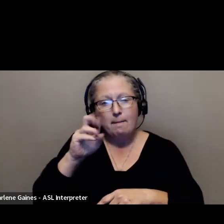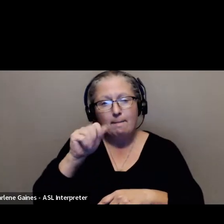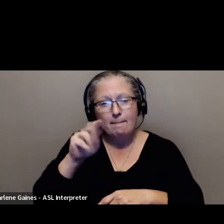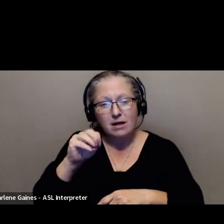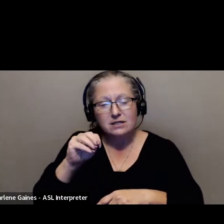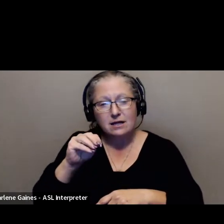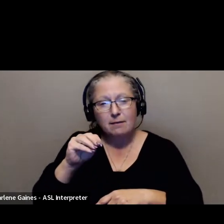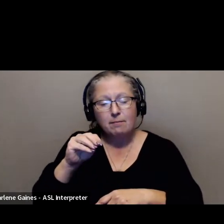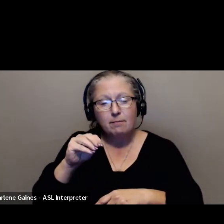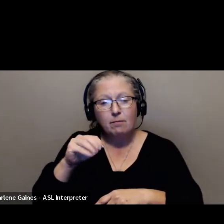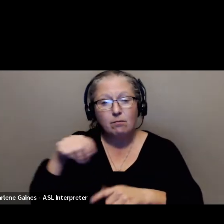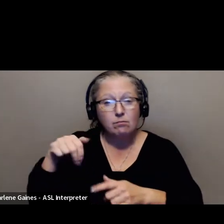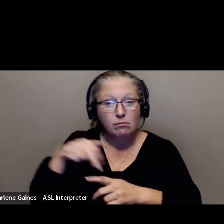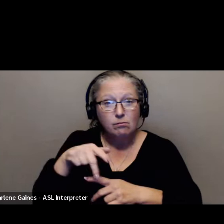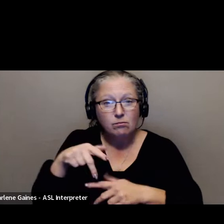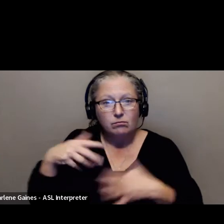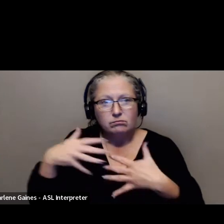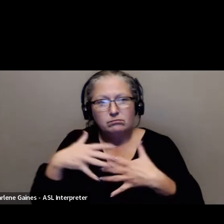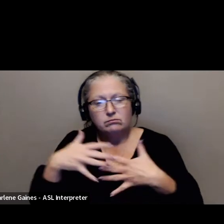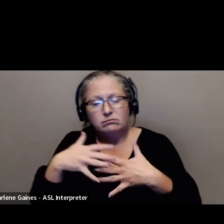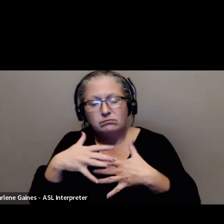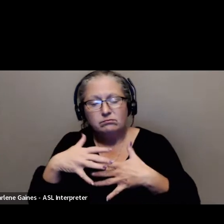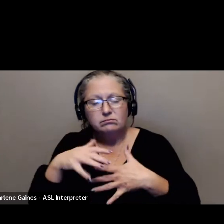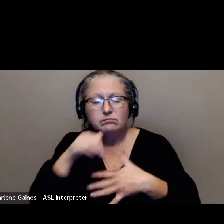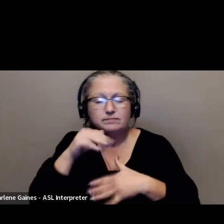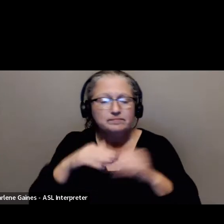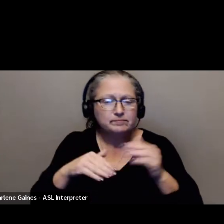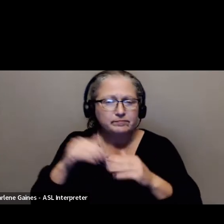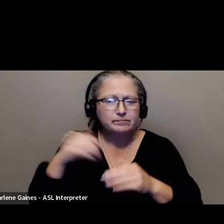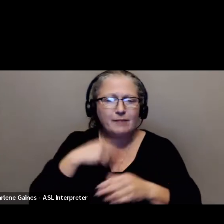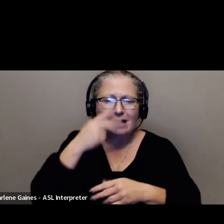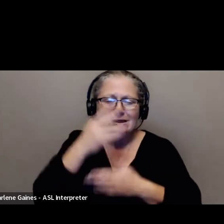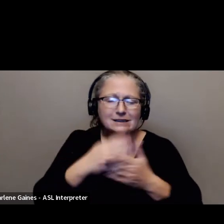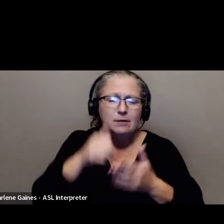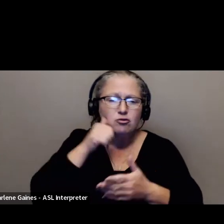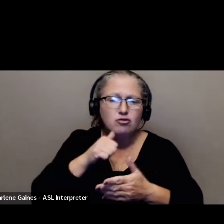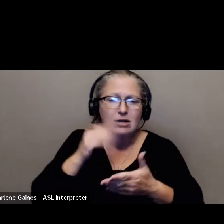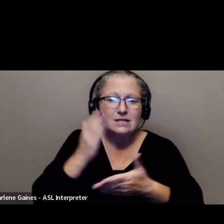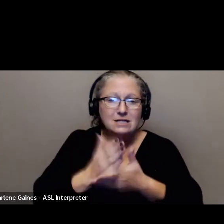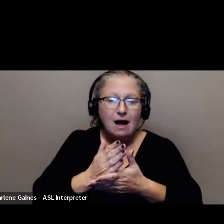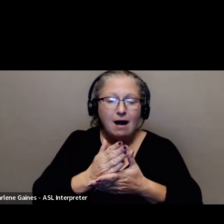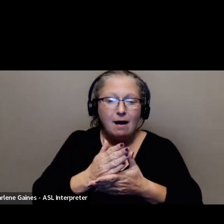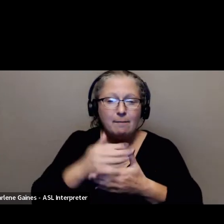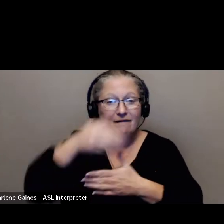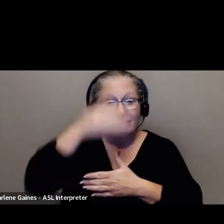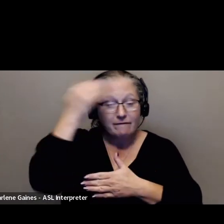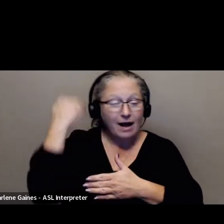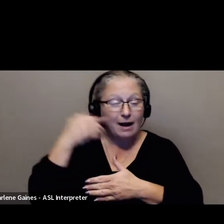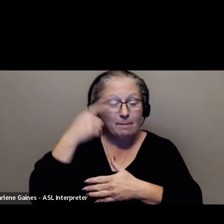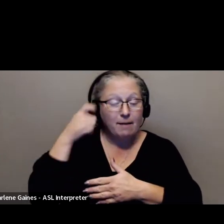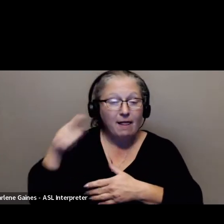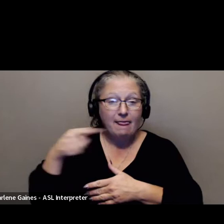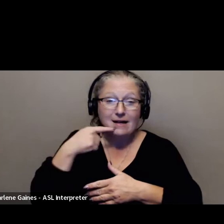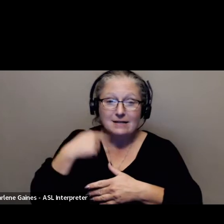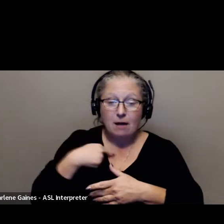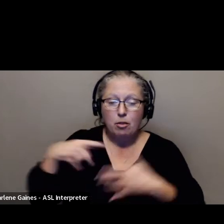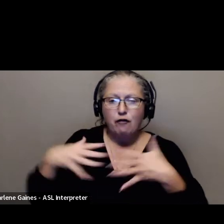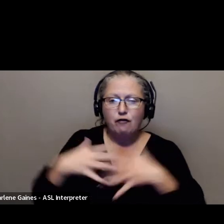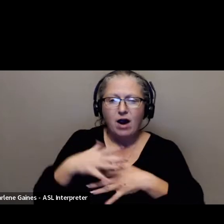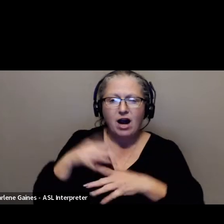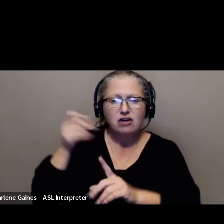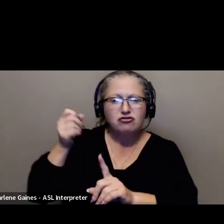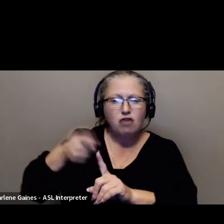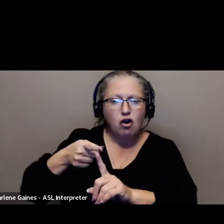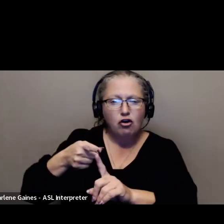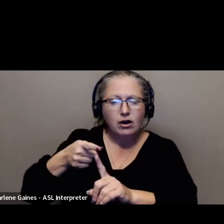halls clearly tense and afraid. I see some girls who have stopped veiling because they tell me they are afraid of being targeted